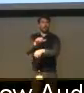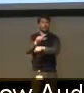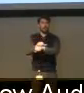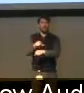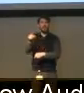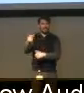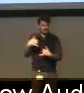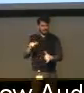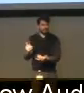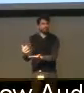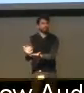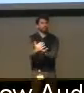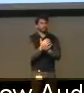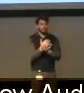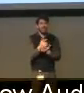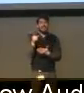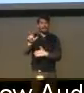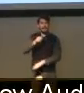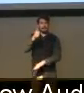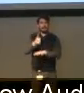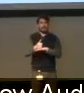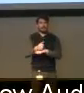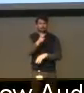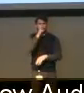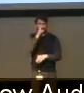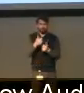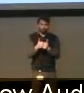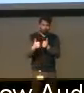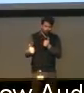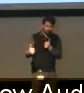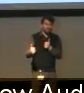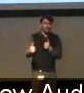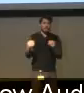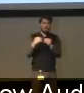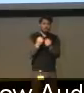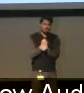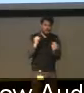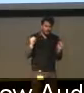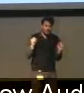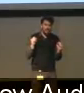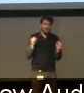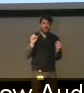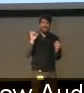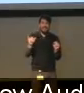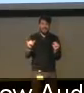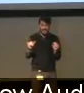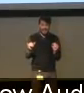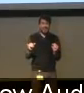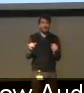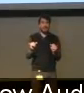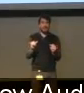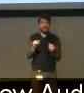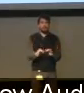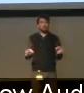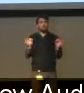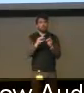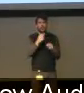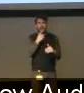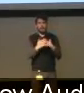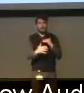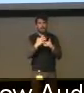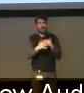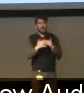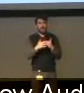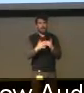blood donations with social distancing. But I think it's an important component of this for us to maintain that blood supply.